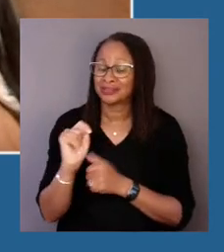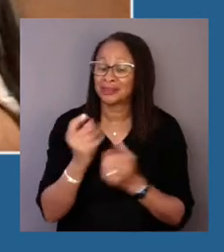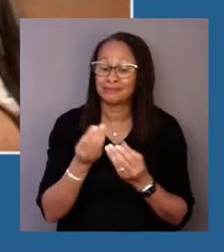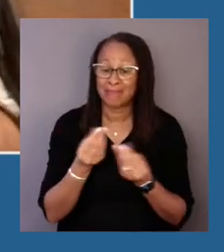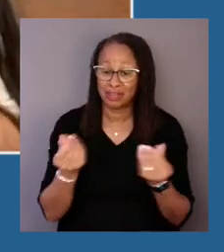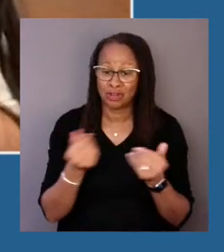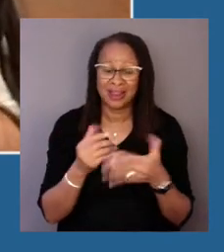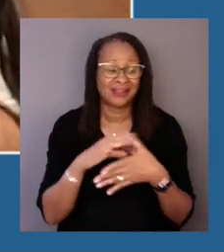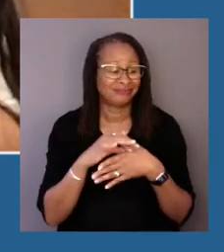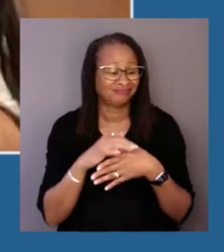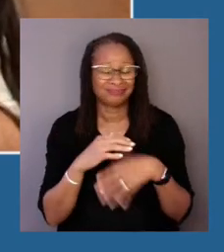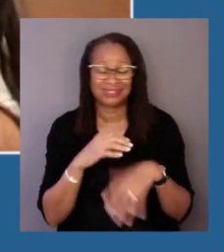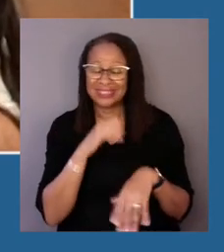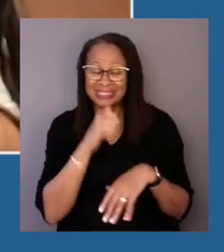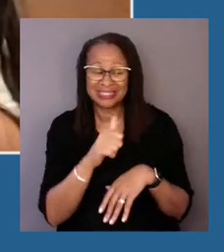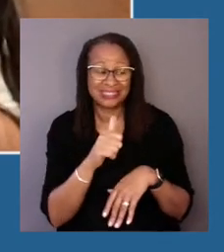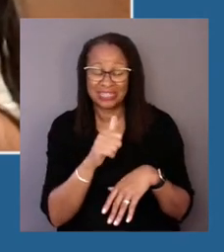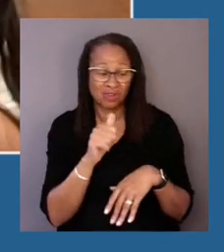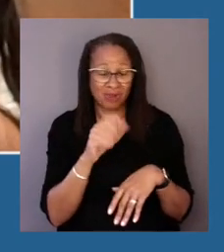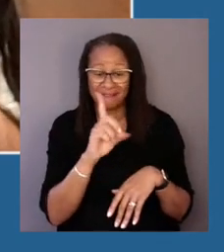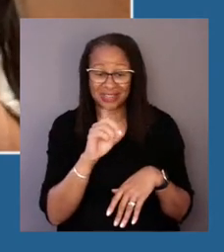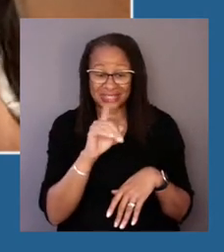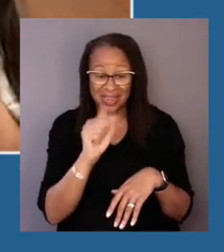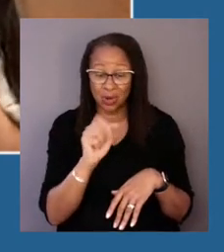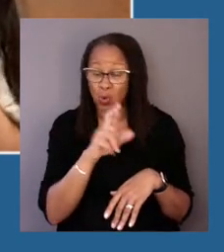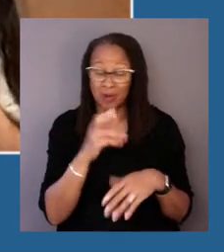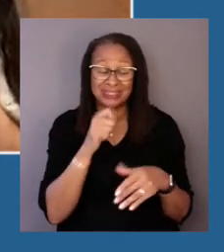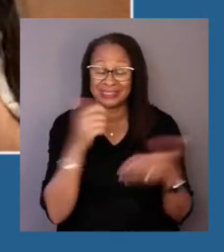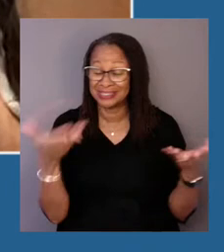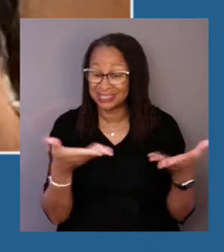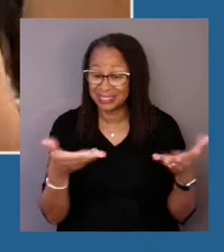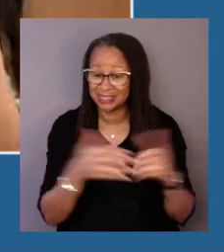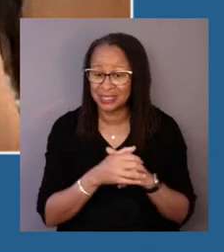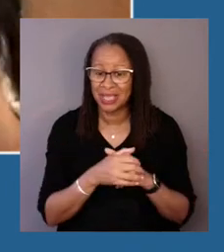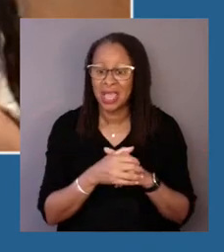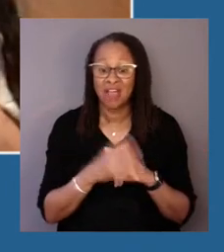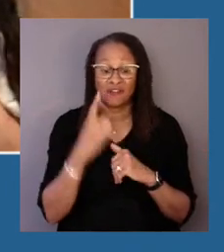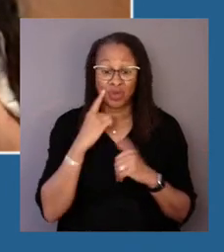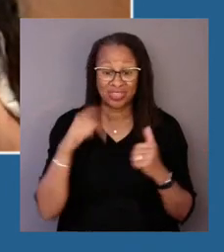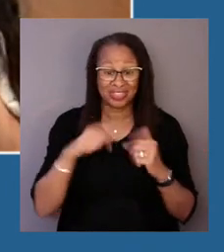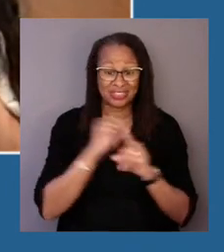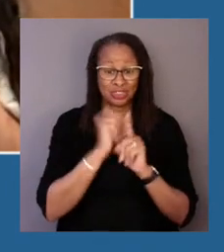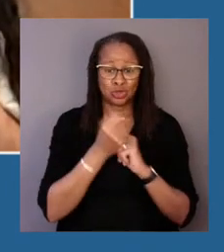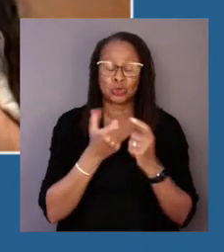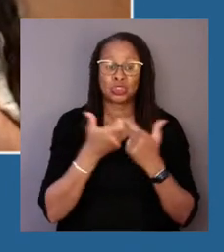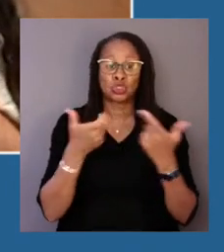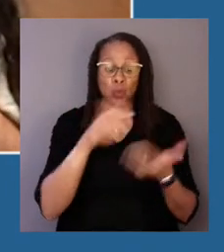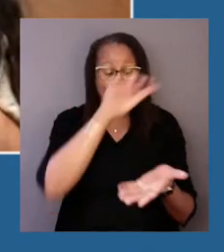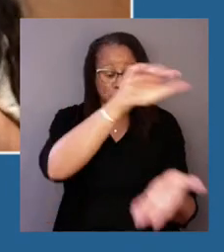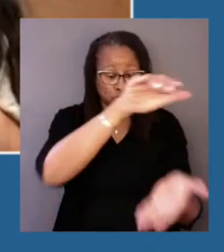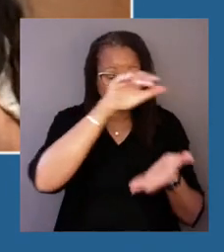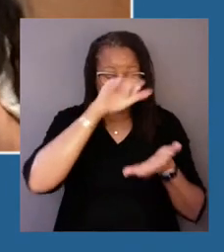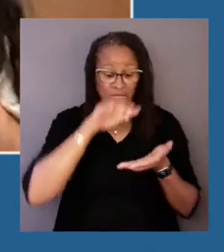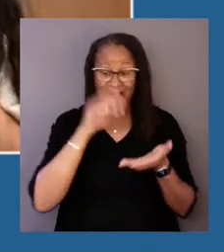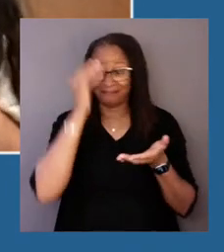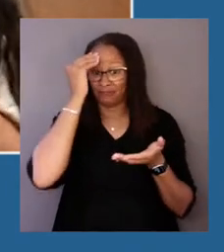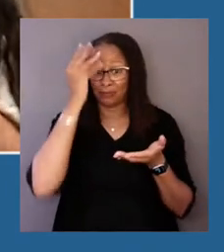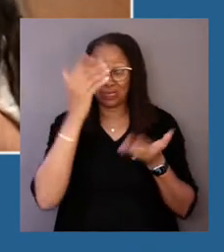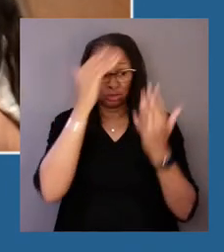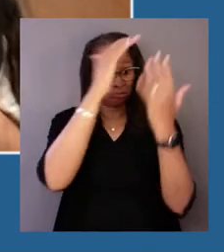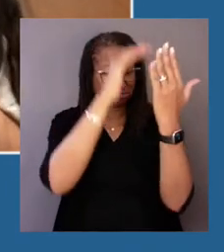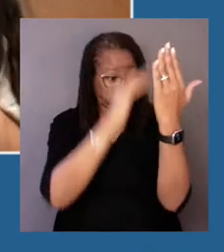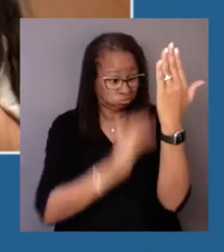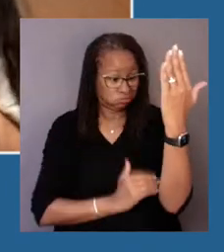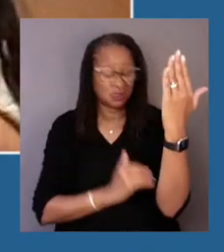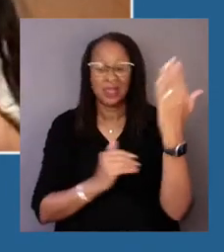collected or it doesn't exist. So in this case, there was just such an abundance that it's hard, it's hard